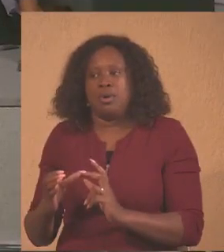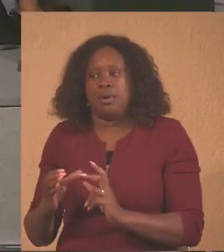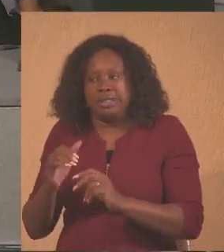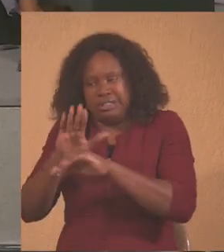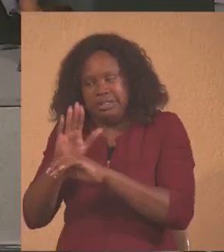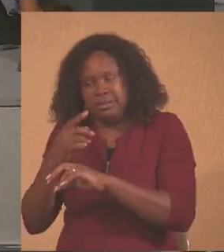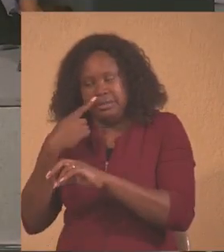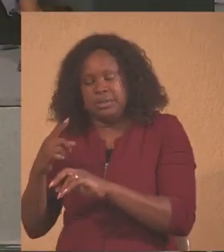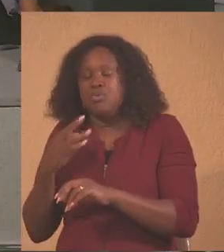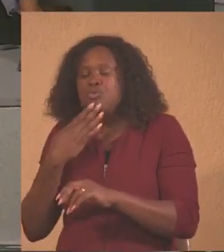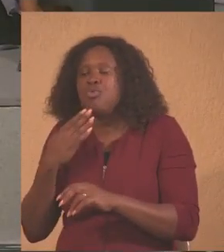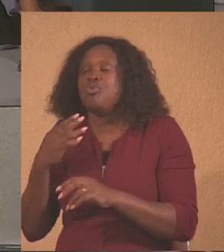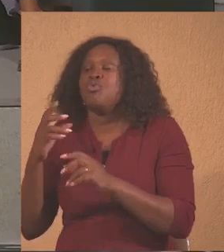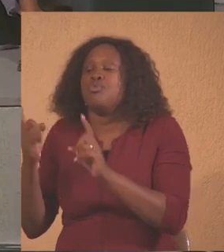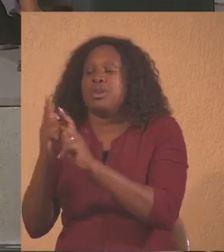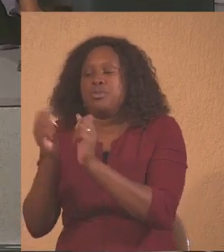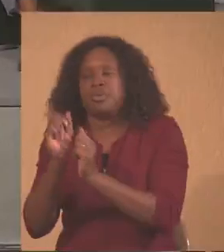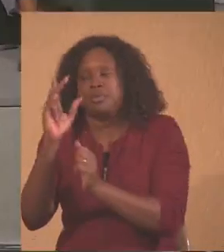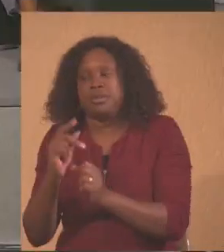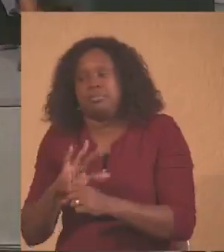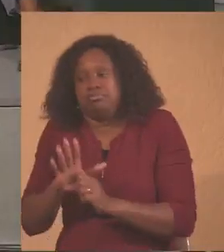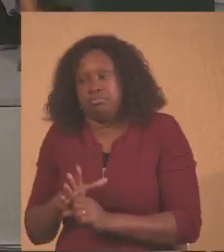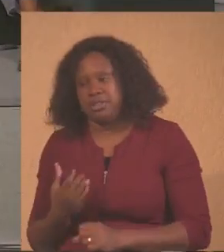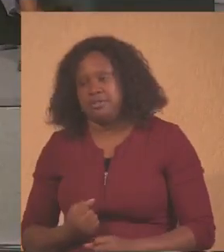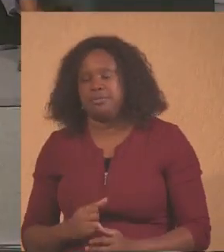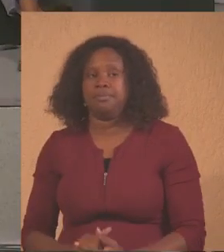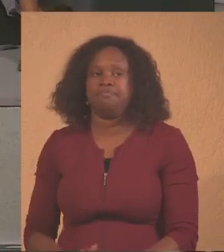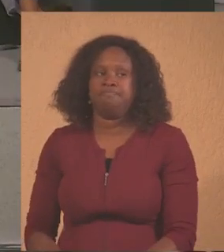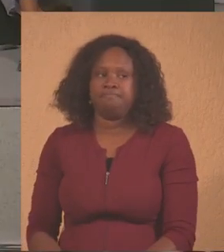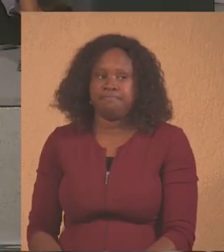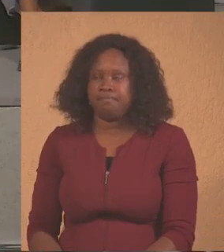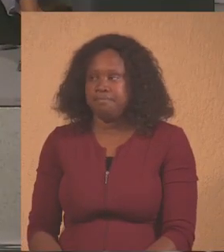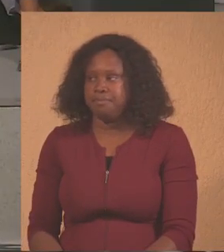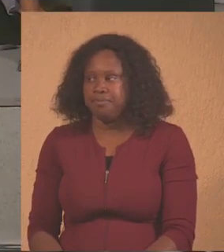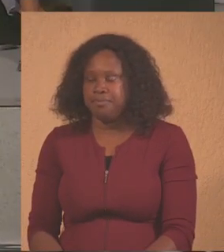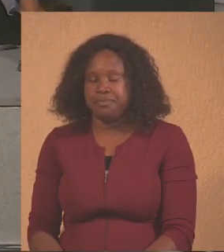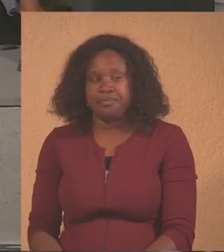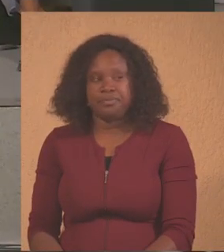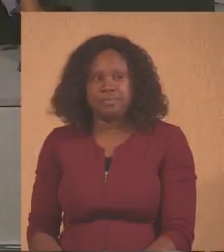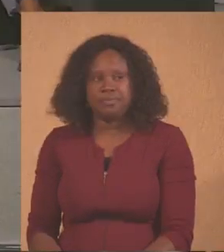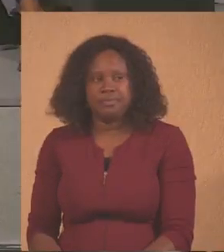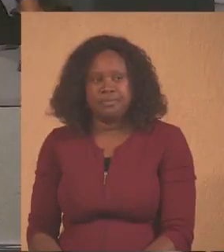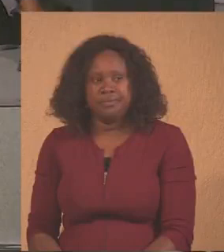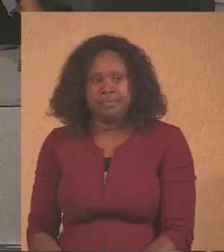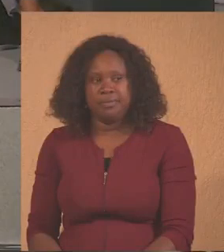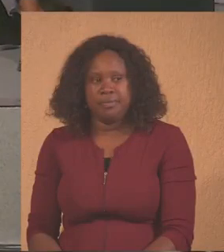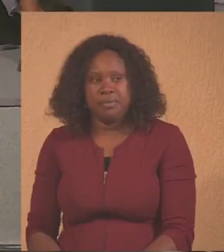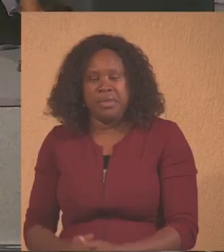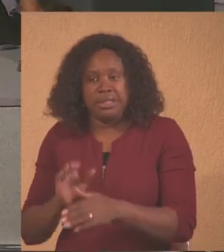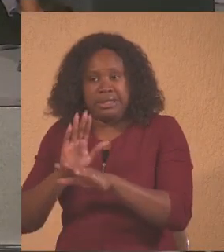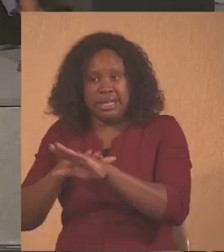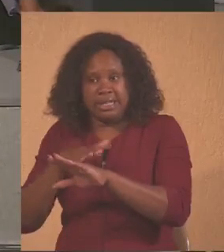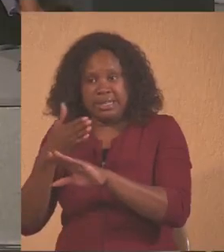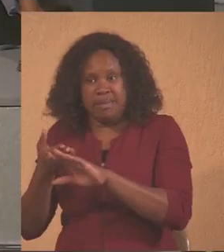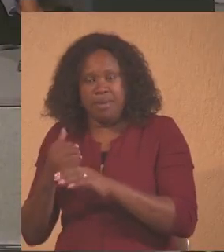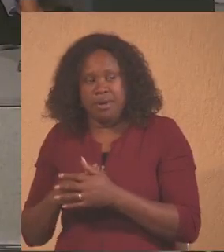in the community wherever they are. All right, Mr. Ntoma. Yeah, let's say we take an example now, we have locked all the